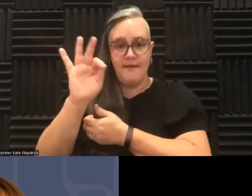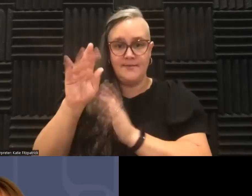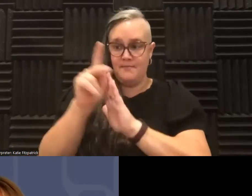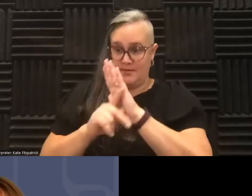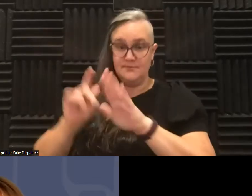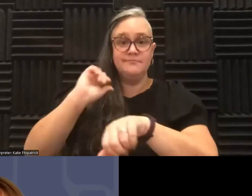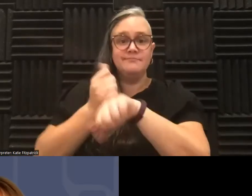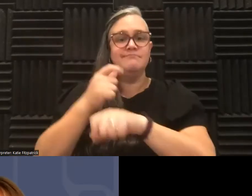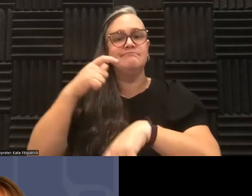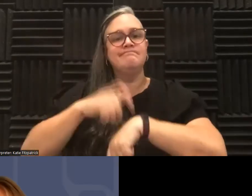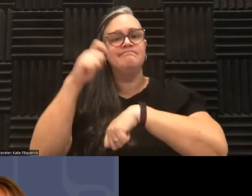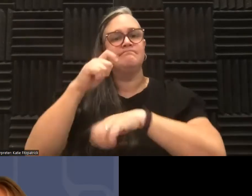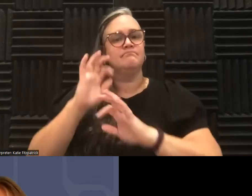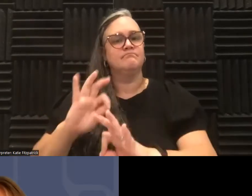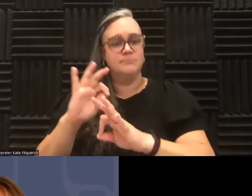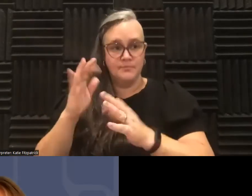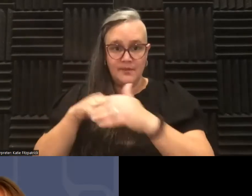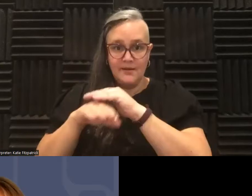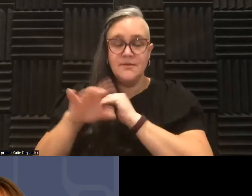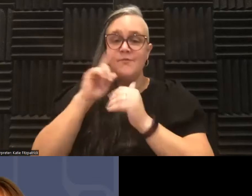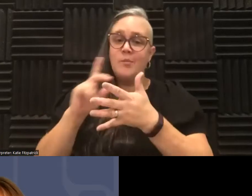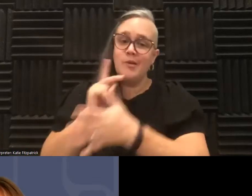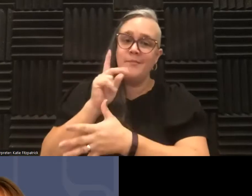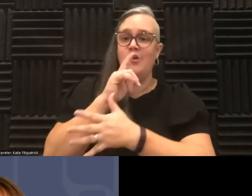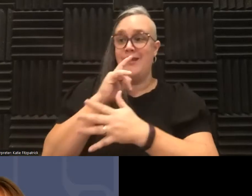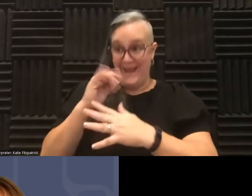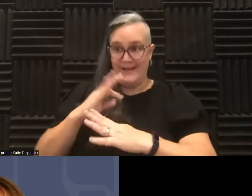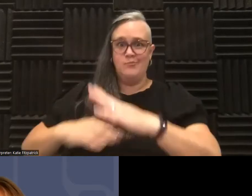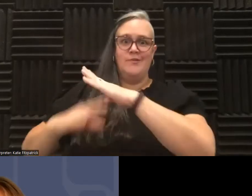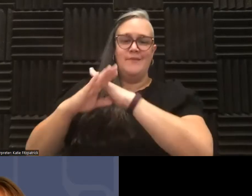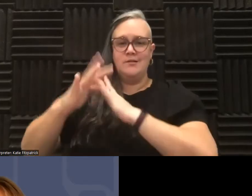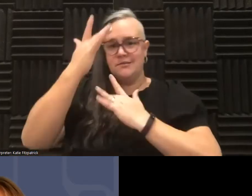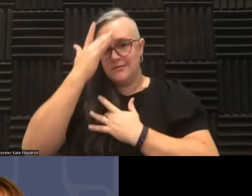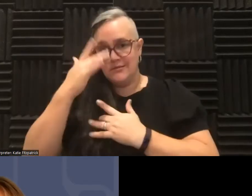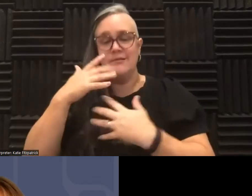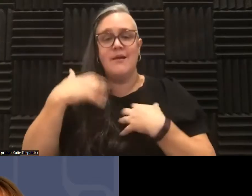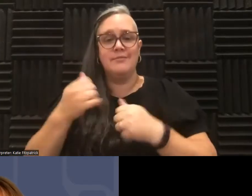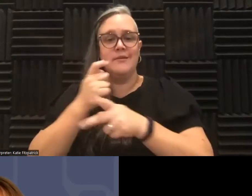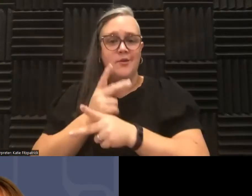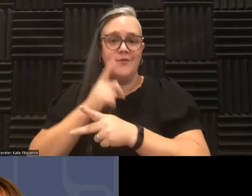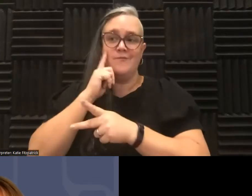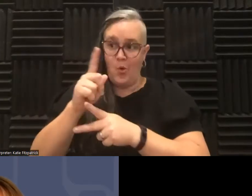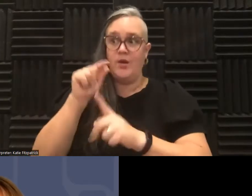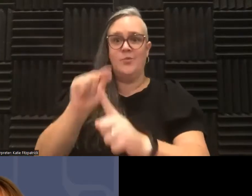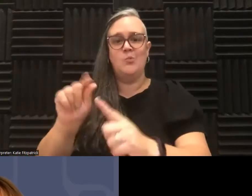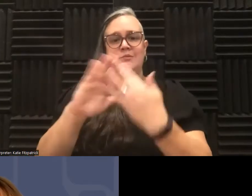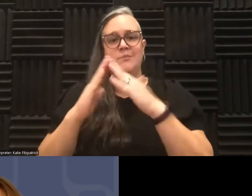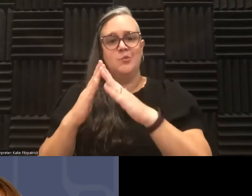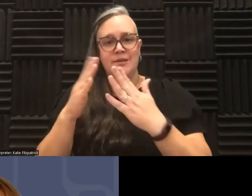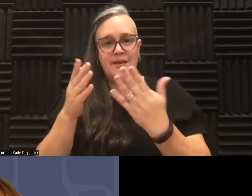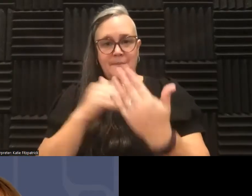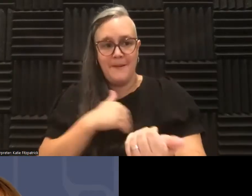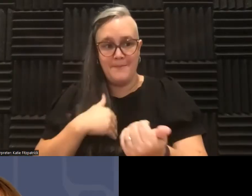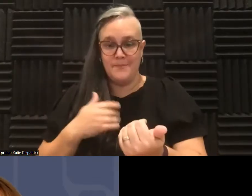to primary and preventive healthcare and healthcare services that reach community members when and where they need primary